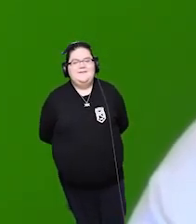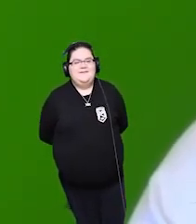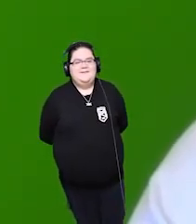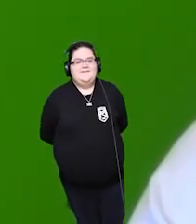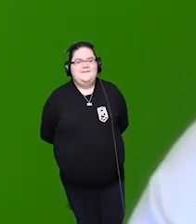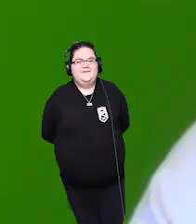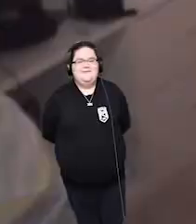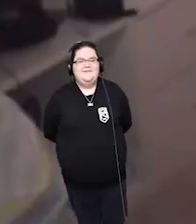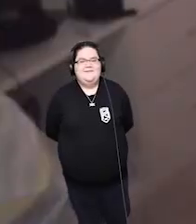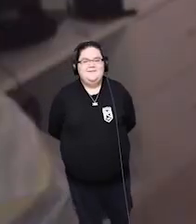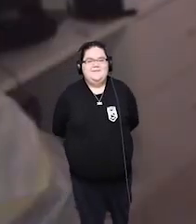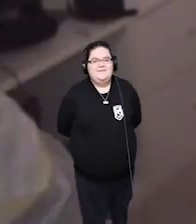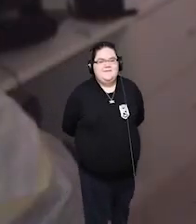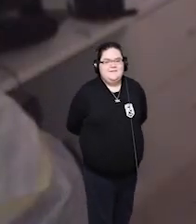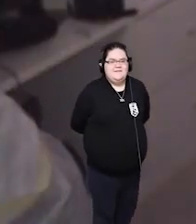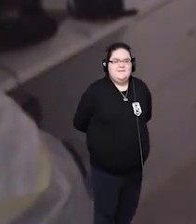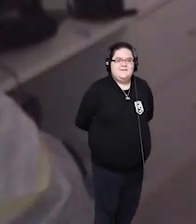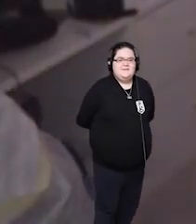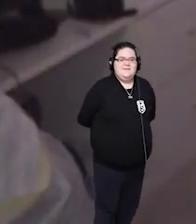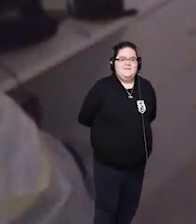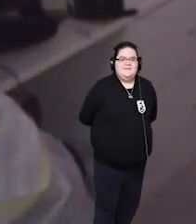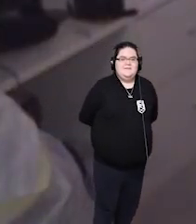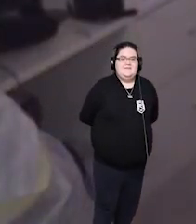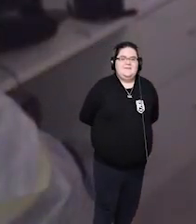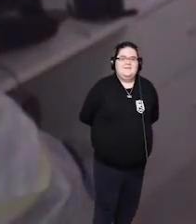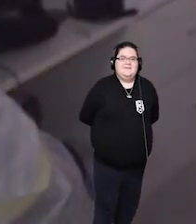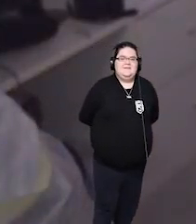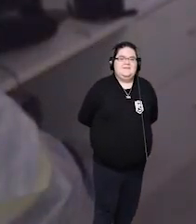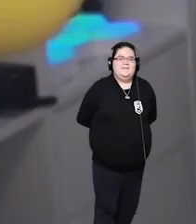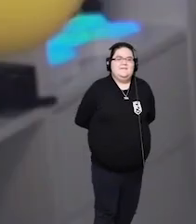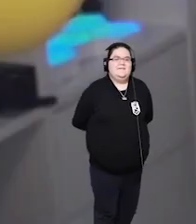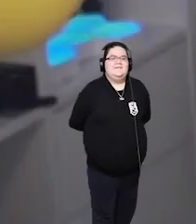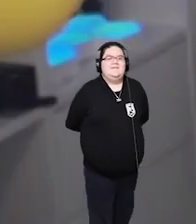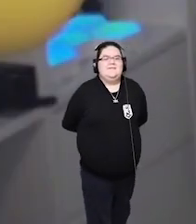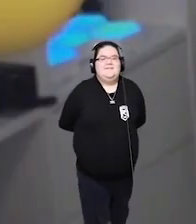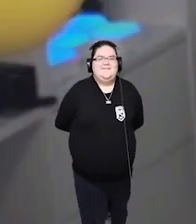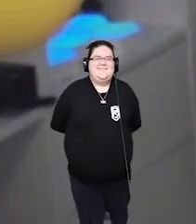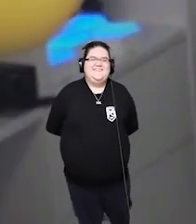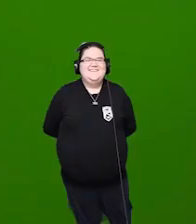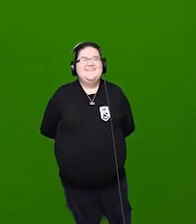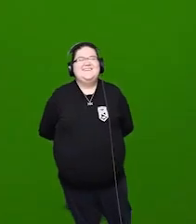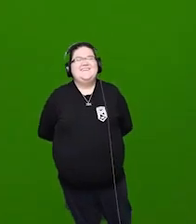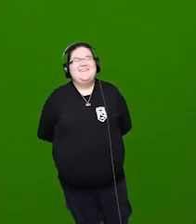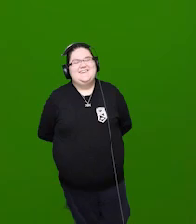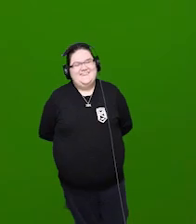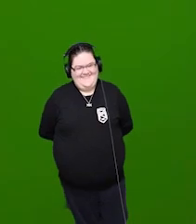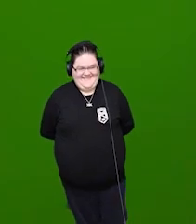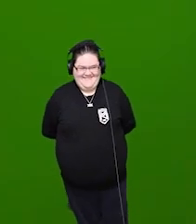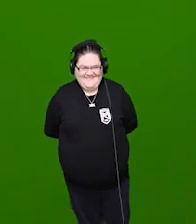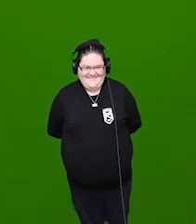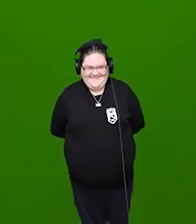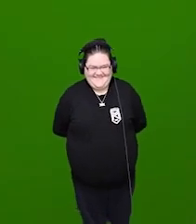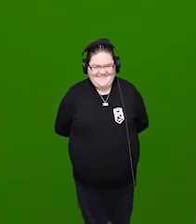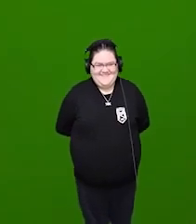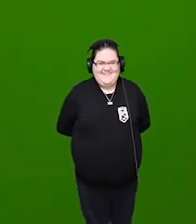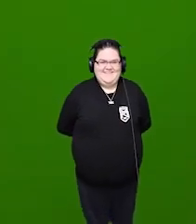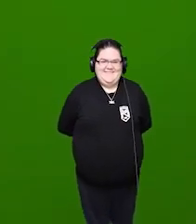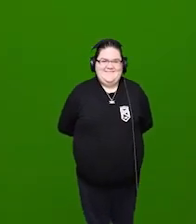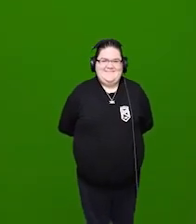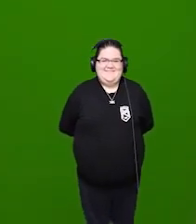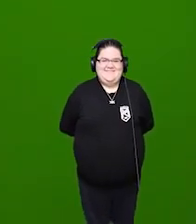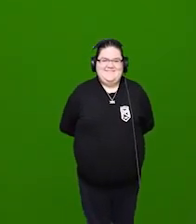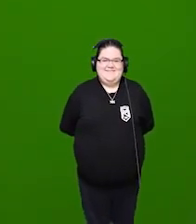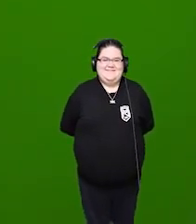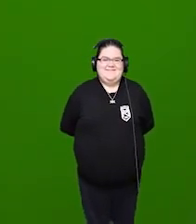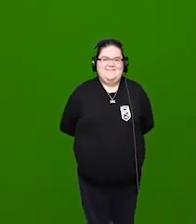right information. I'd rather be young again though, and know that things can't be explained. Be freaked out by everything. When I was little, I used to be like, I wonder if